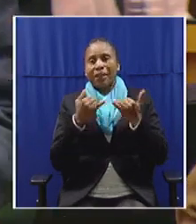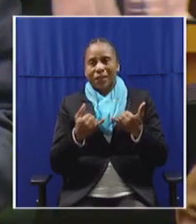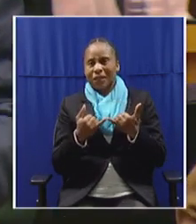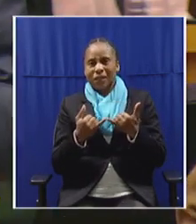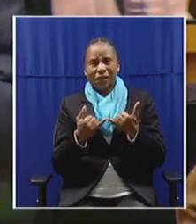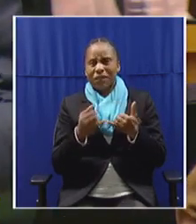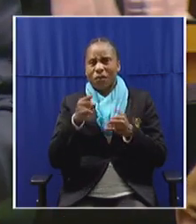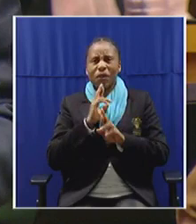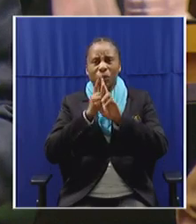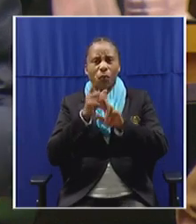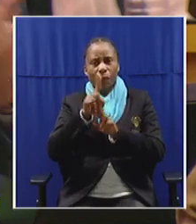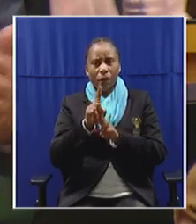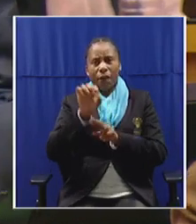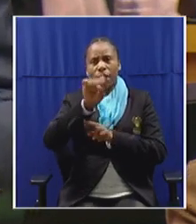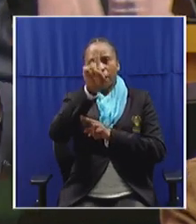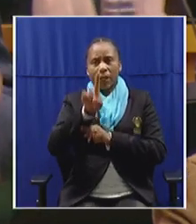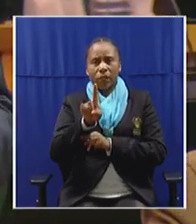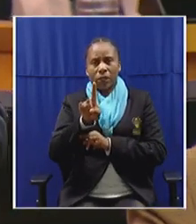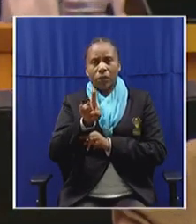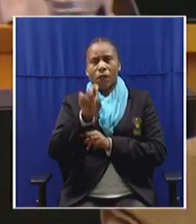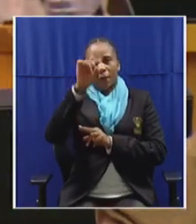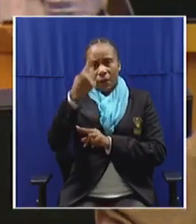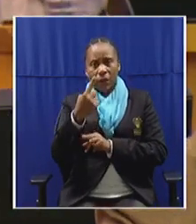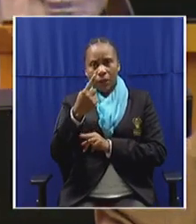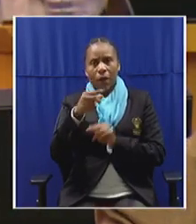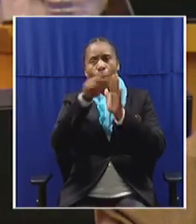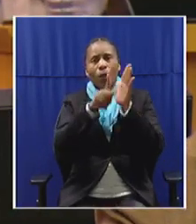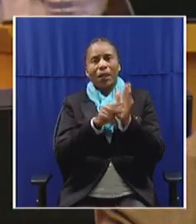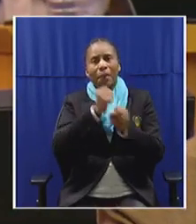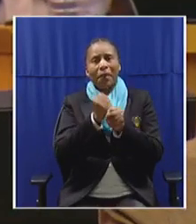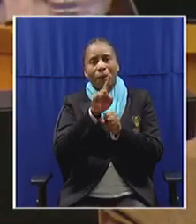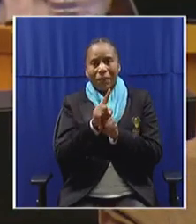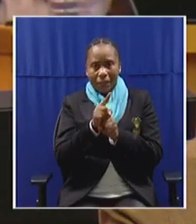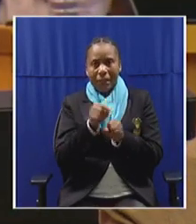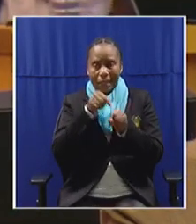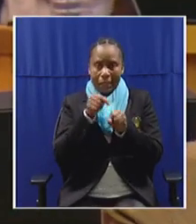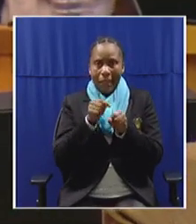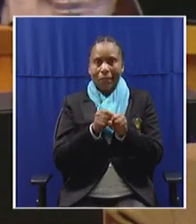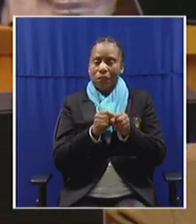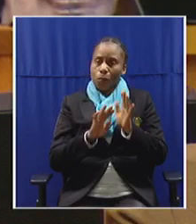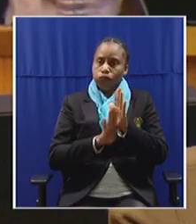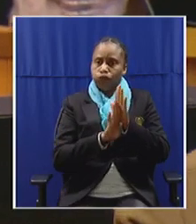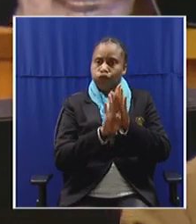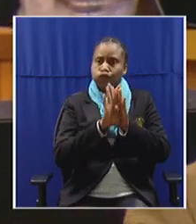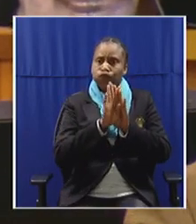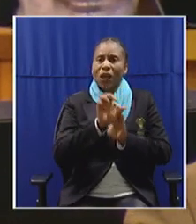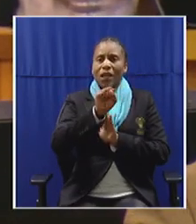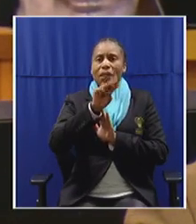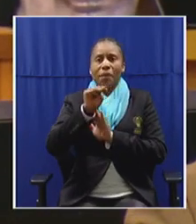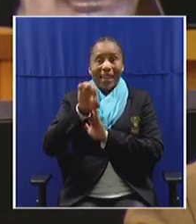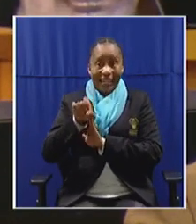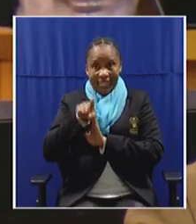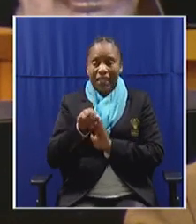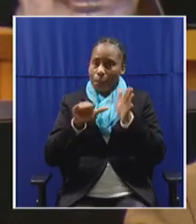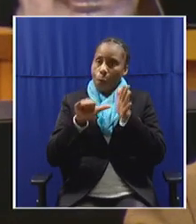in response to your first question, the first question, policymakers agree the thriving SMMEs is a key to job creation in the